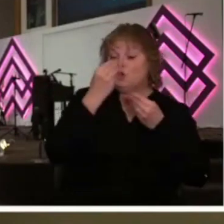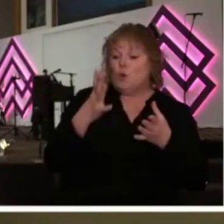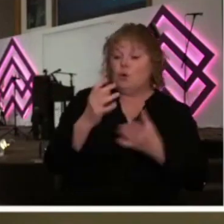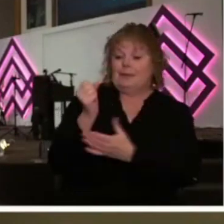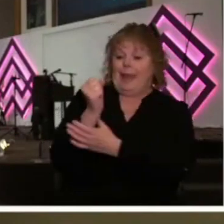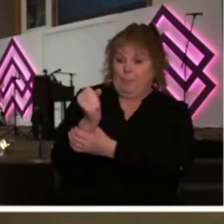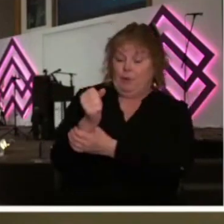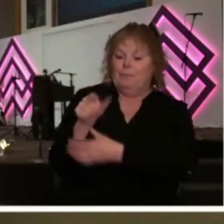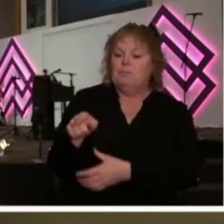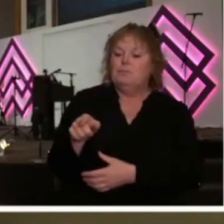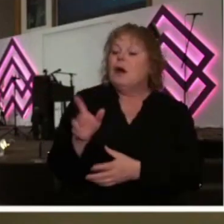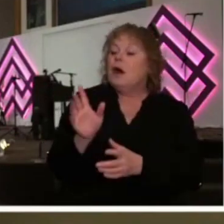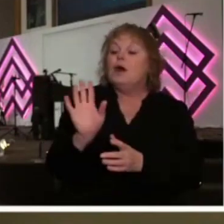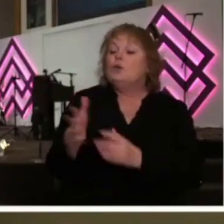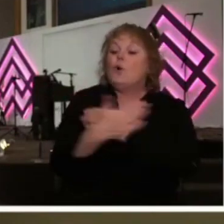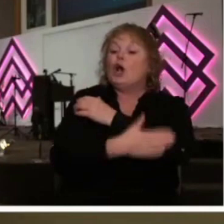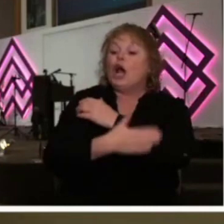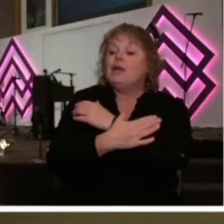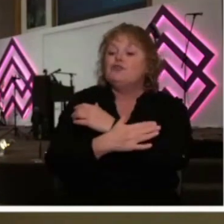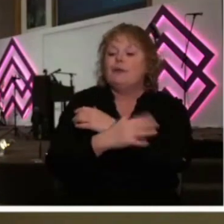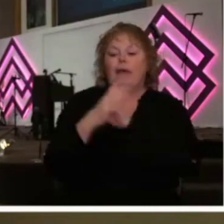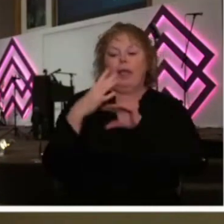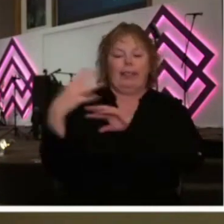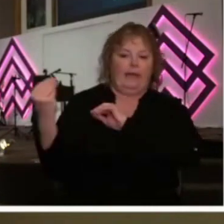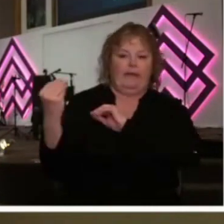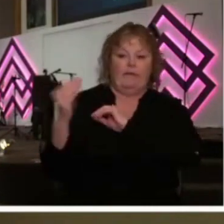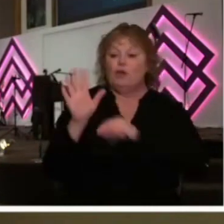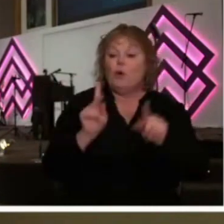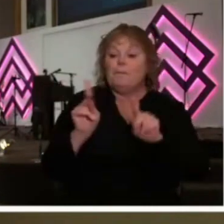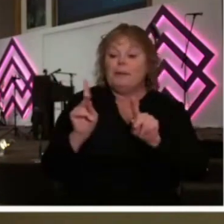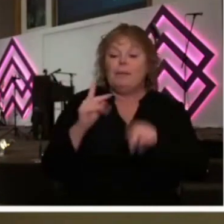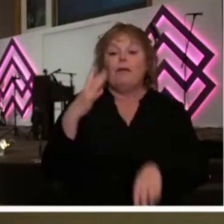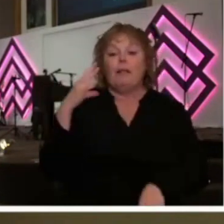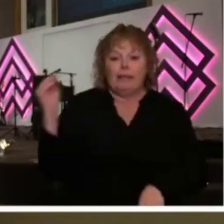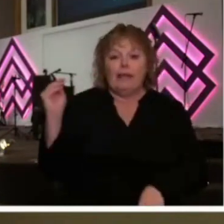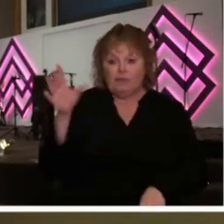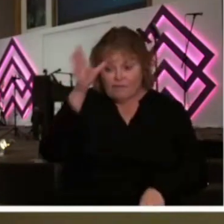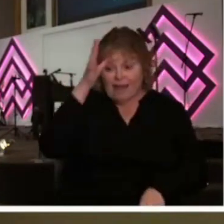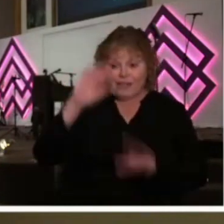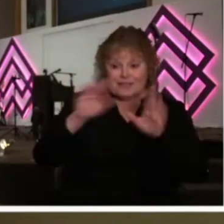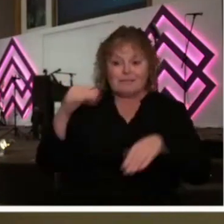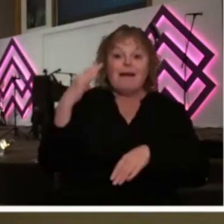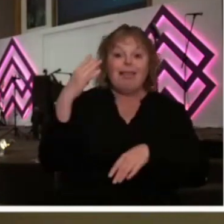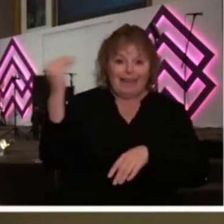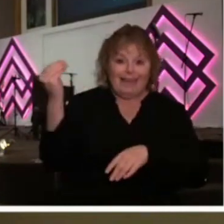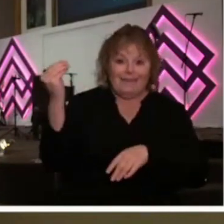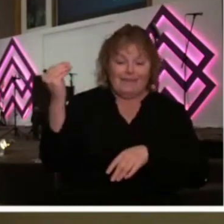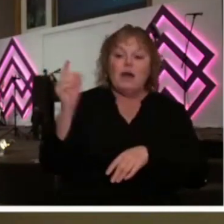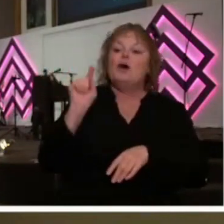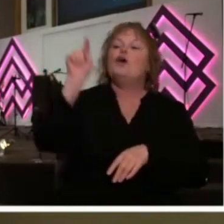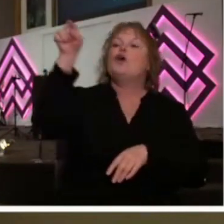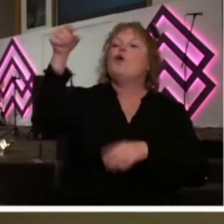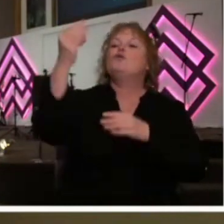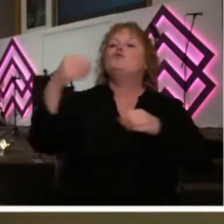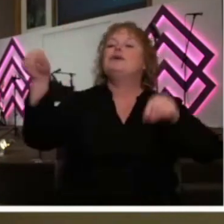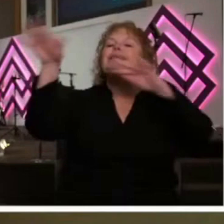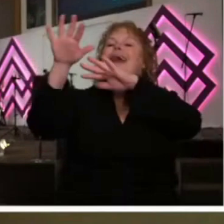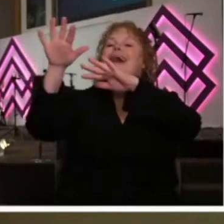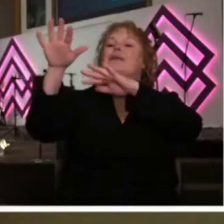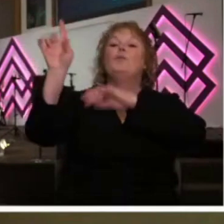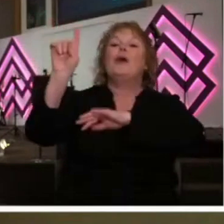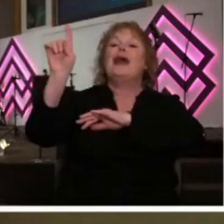Abram, leave your country, your people, and your father's household, and go to the land I will show